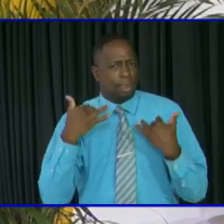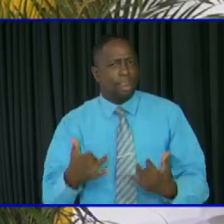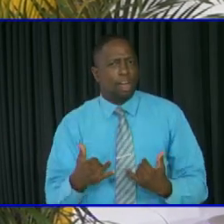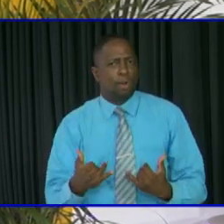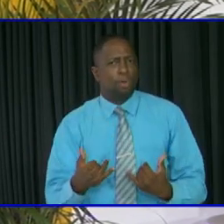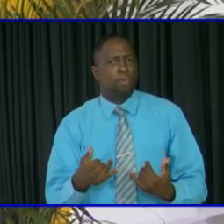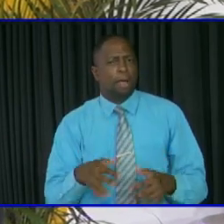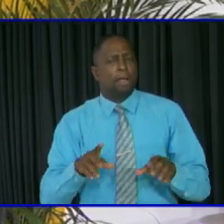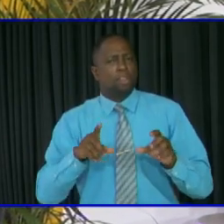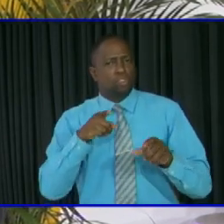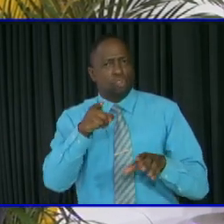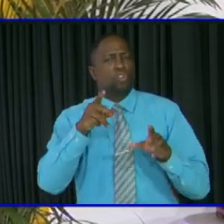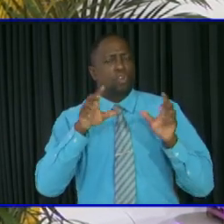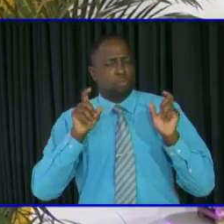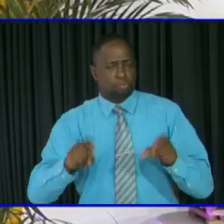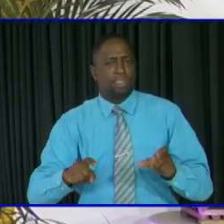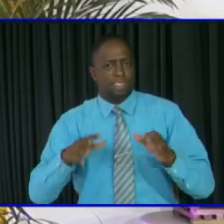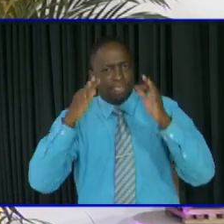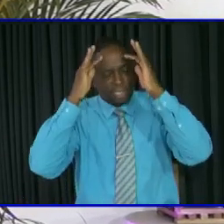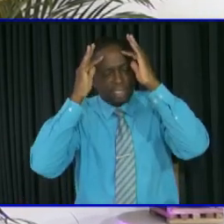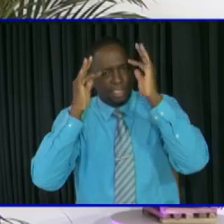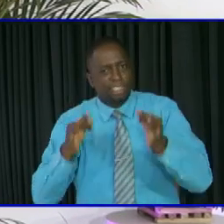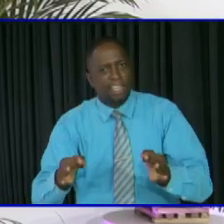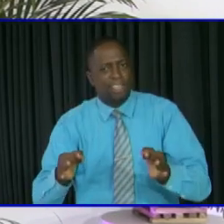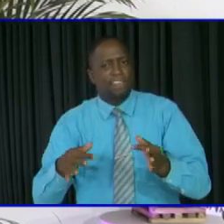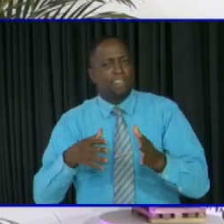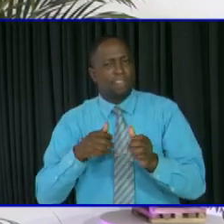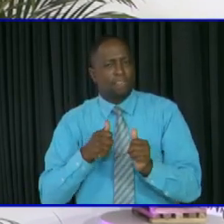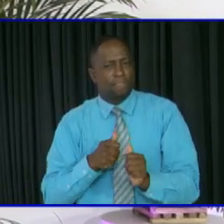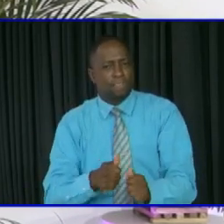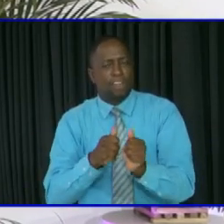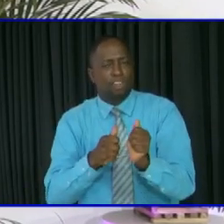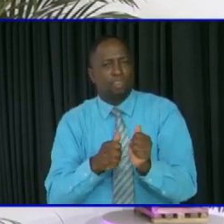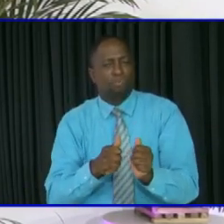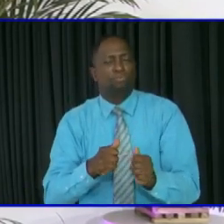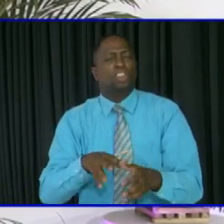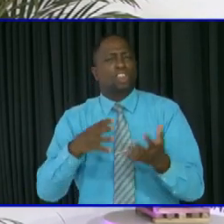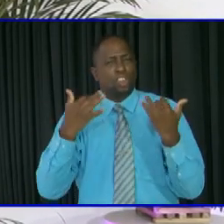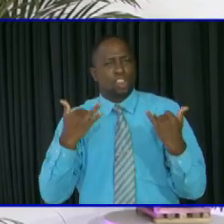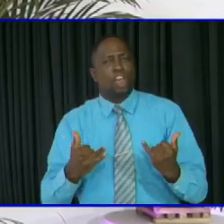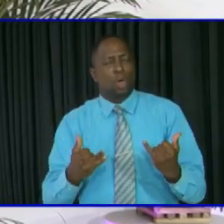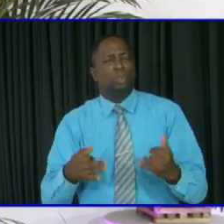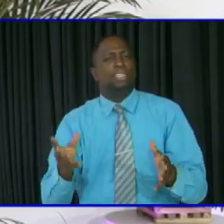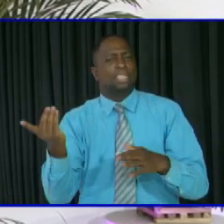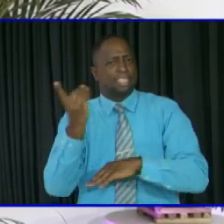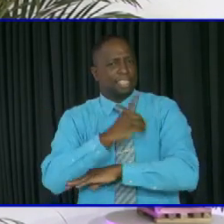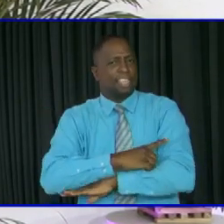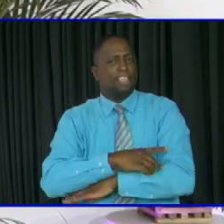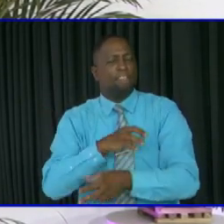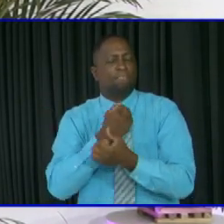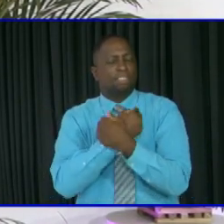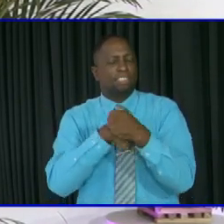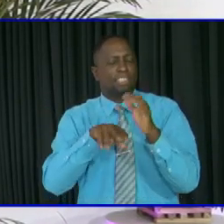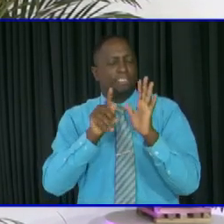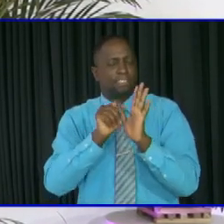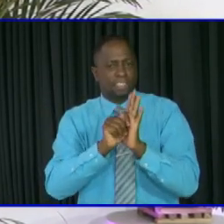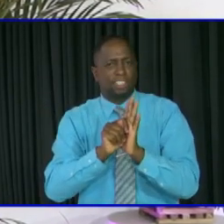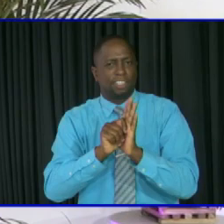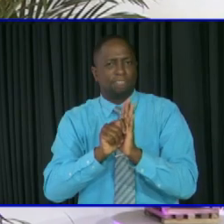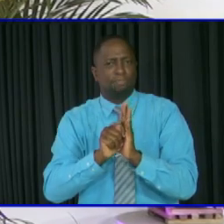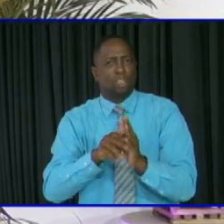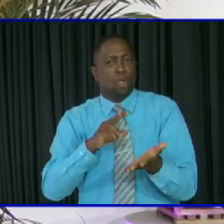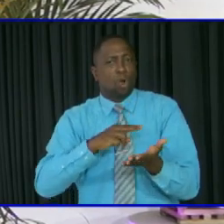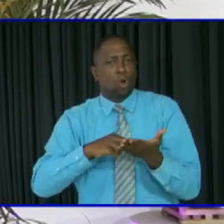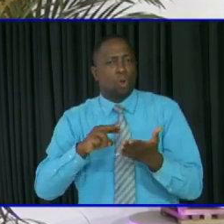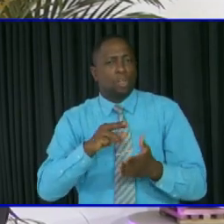The Holy Spirit is saying to you, behold, now is the day of salvation. Yes, my friend, the Holy Spirit is saying,